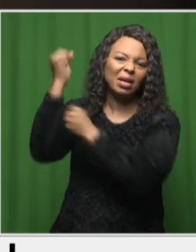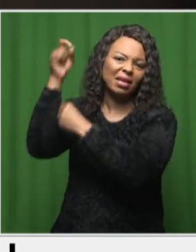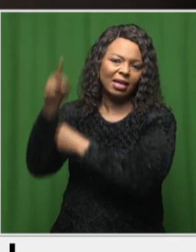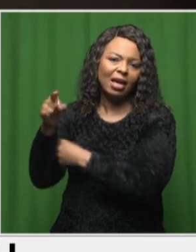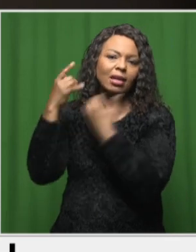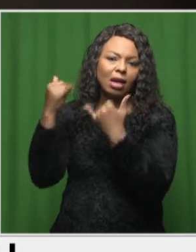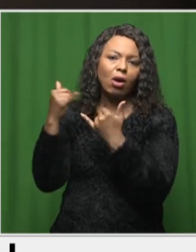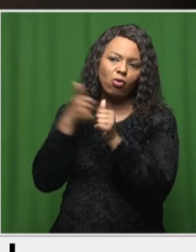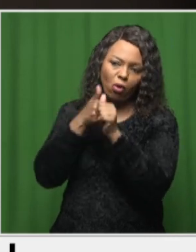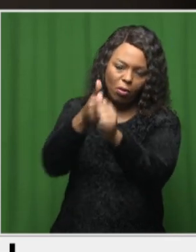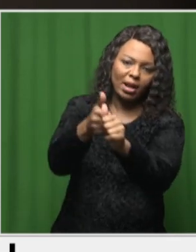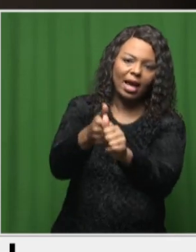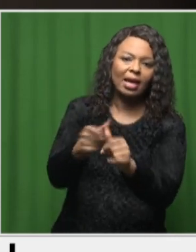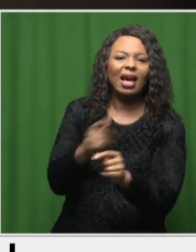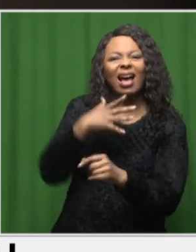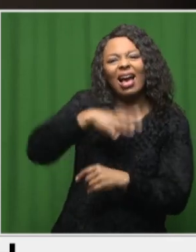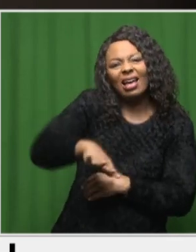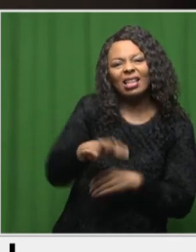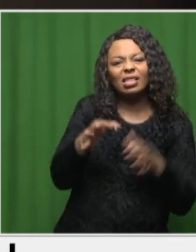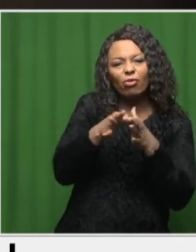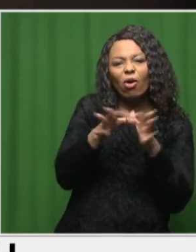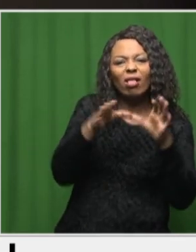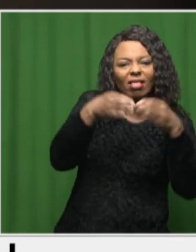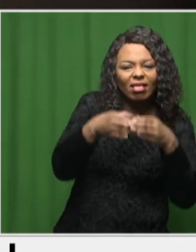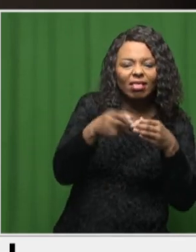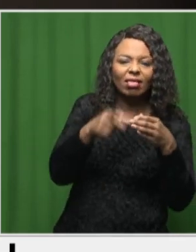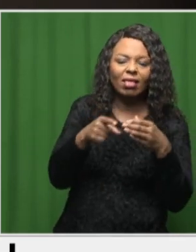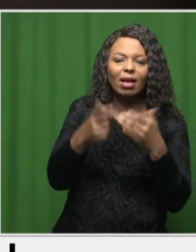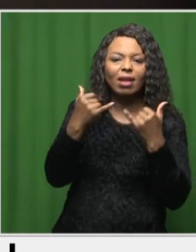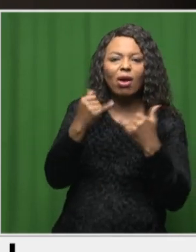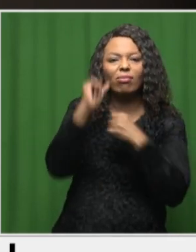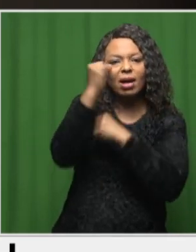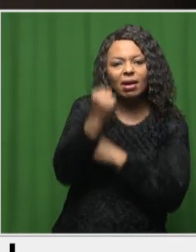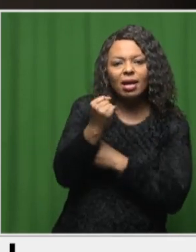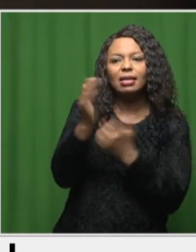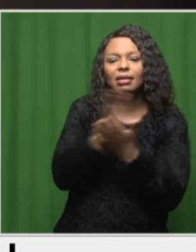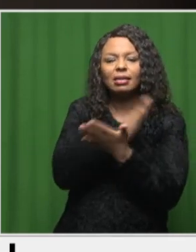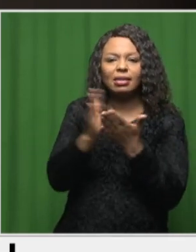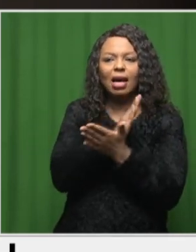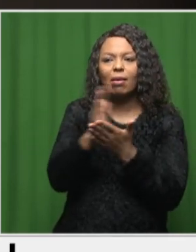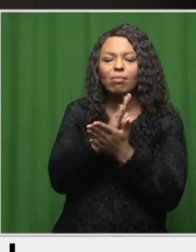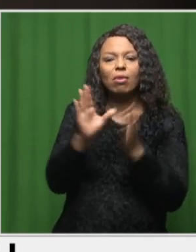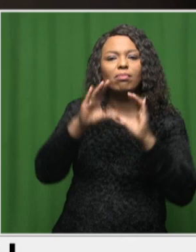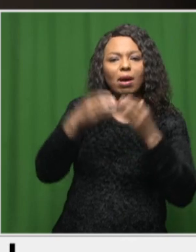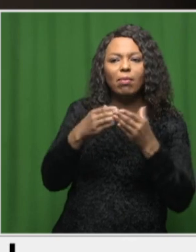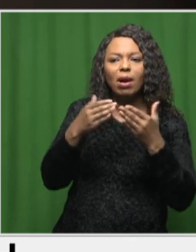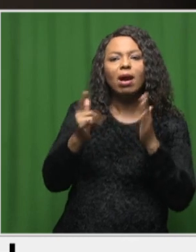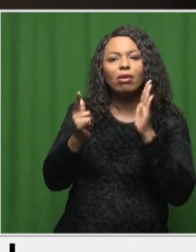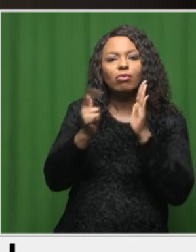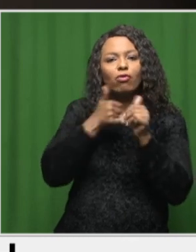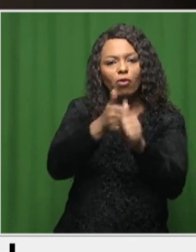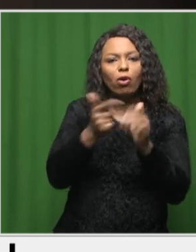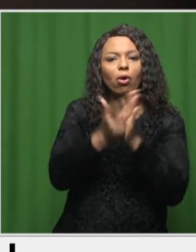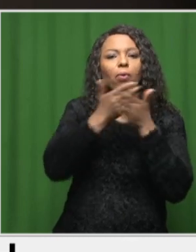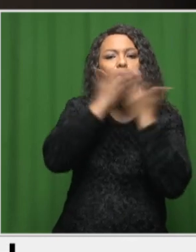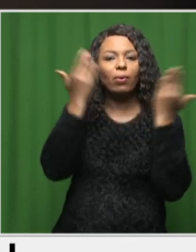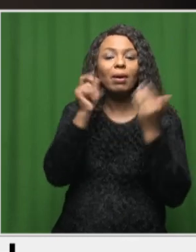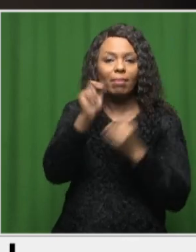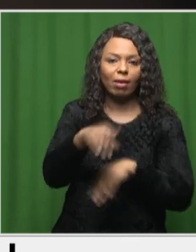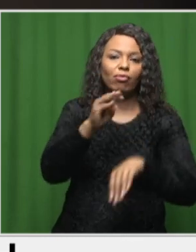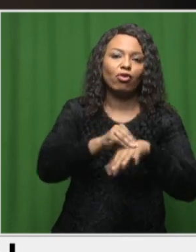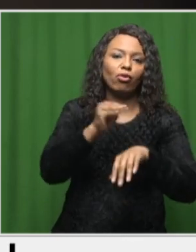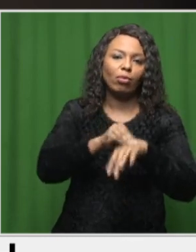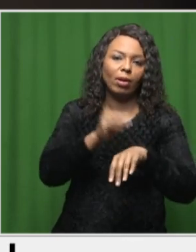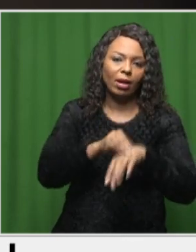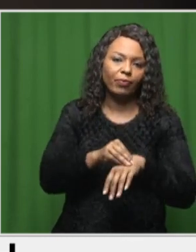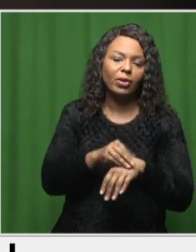but a lot of smaller industries and the informal food sector in our country poses a little bit of a problem, because even